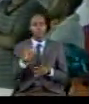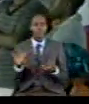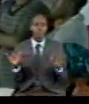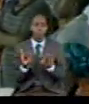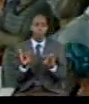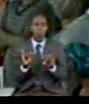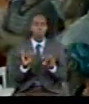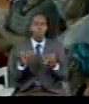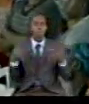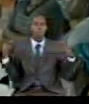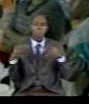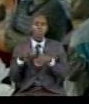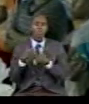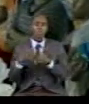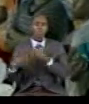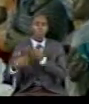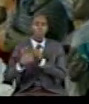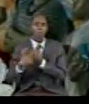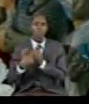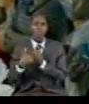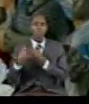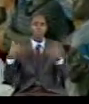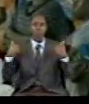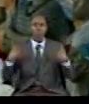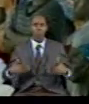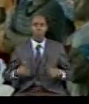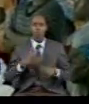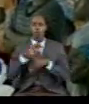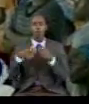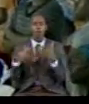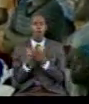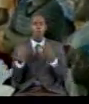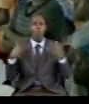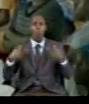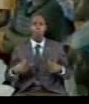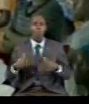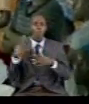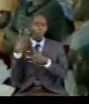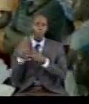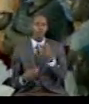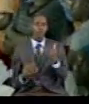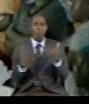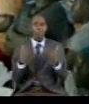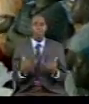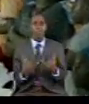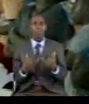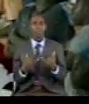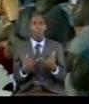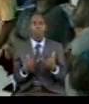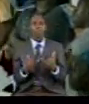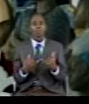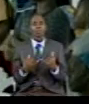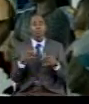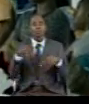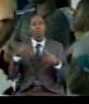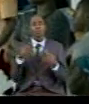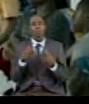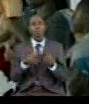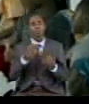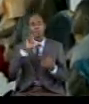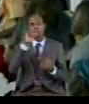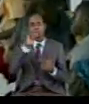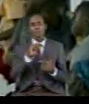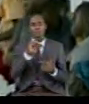in the joints, all pains disappear. We now take you to the south Nigeria, in